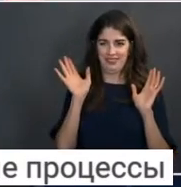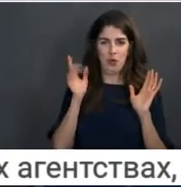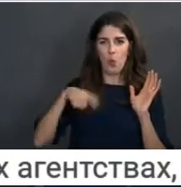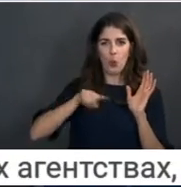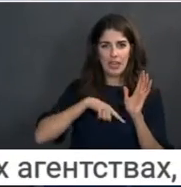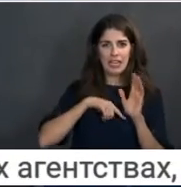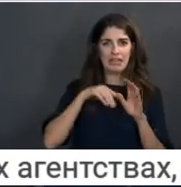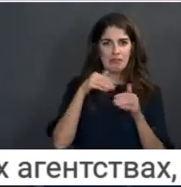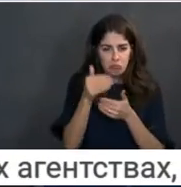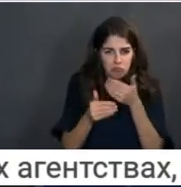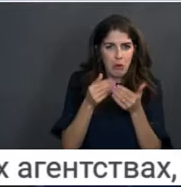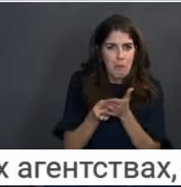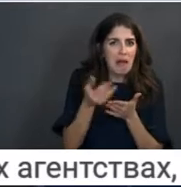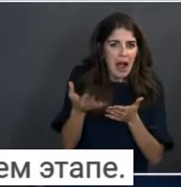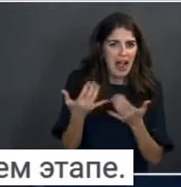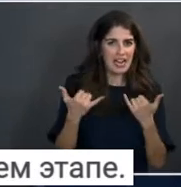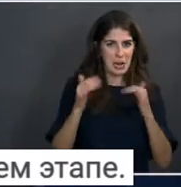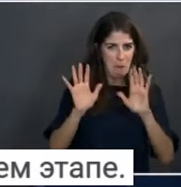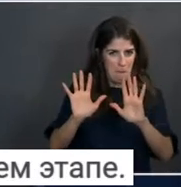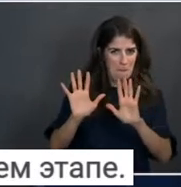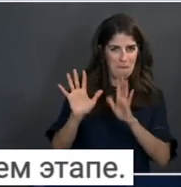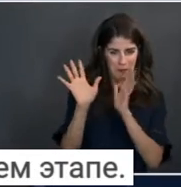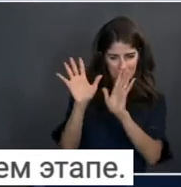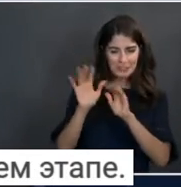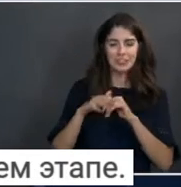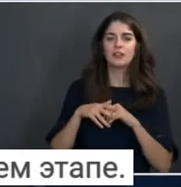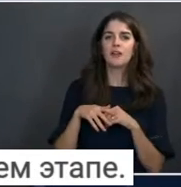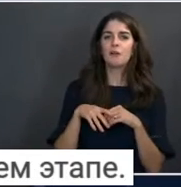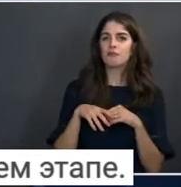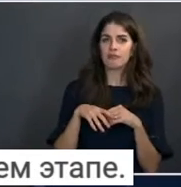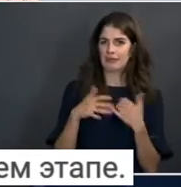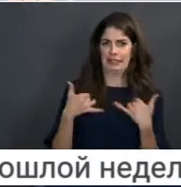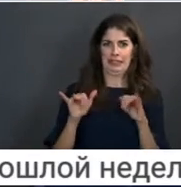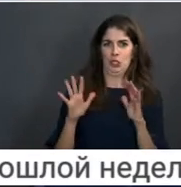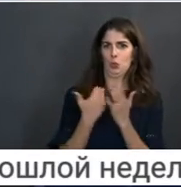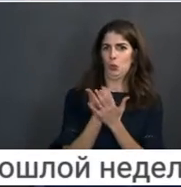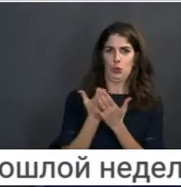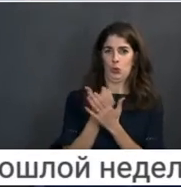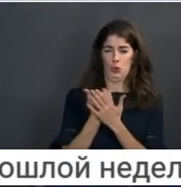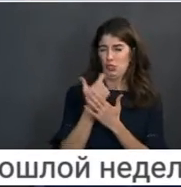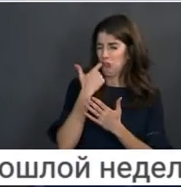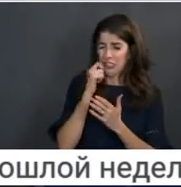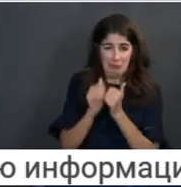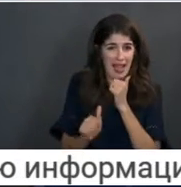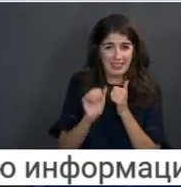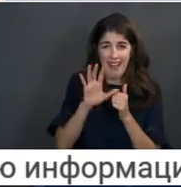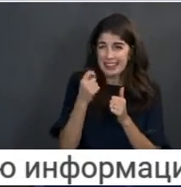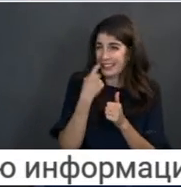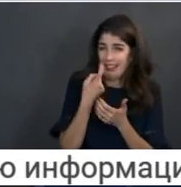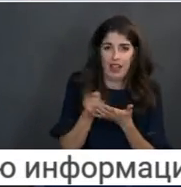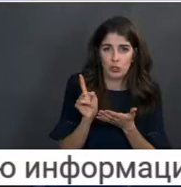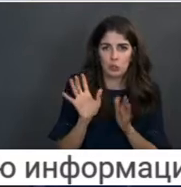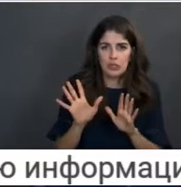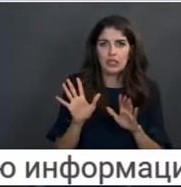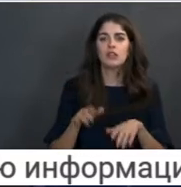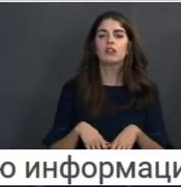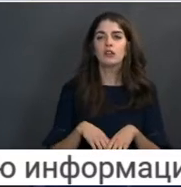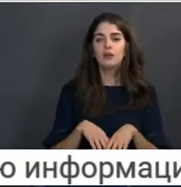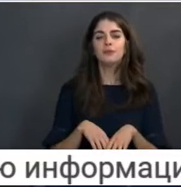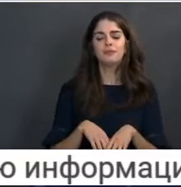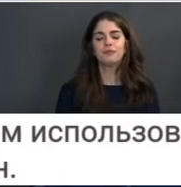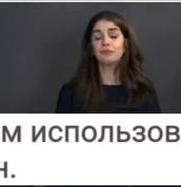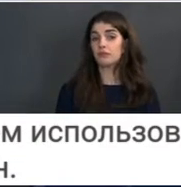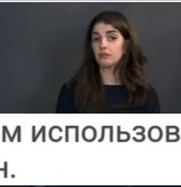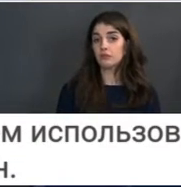also that take place at federal agencies, but also we're still early in the process. It was invoked just last week, but I can give you more specific